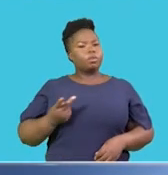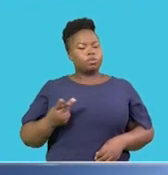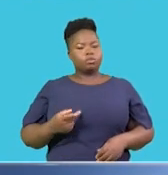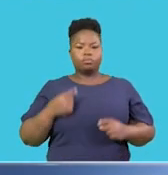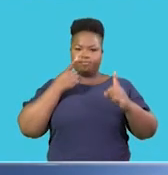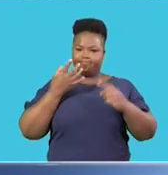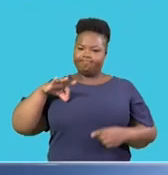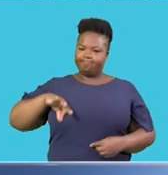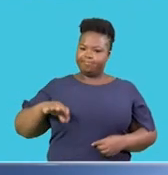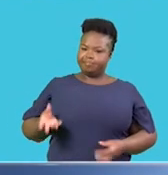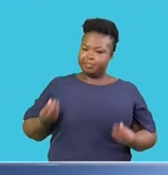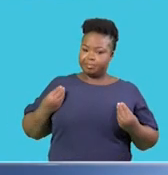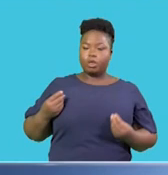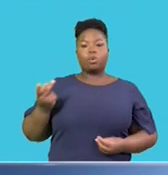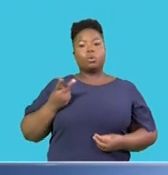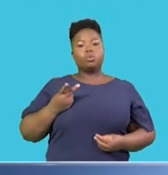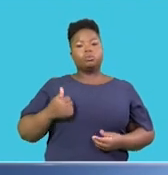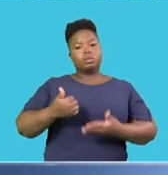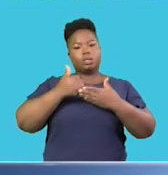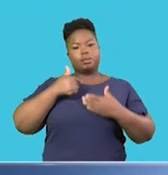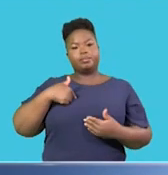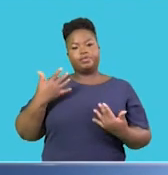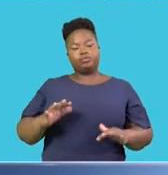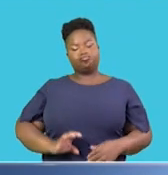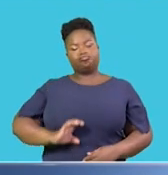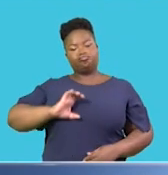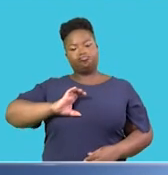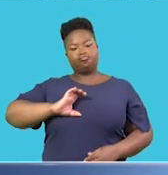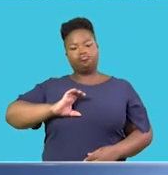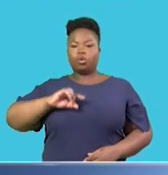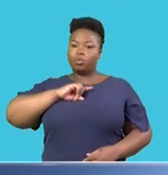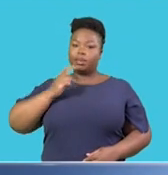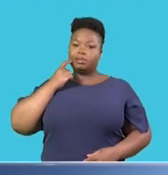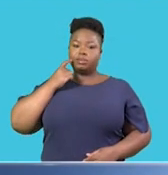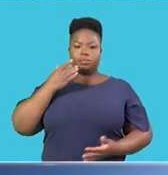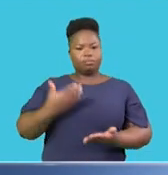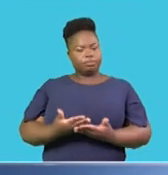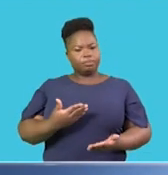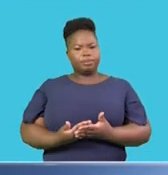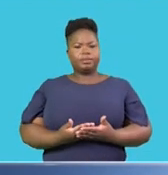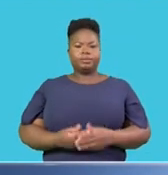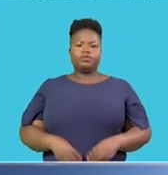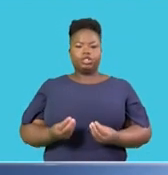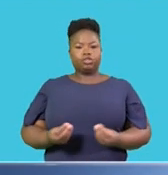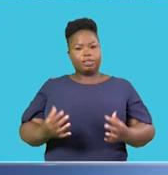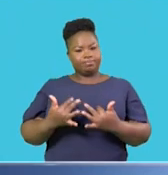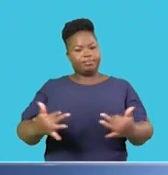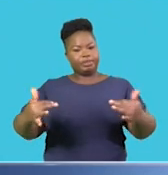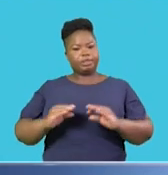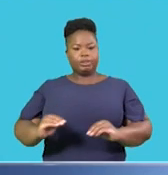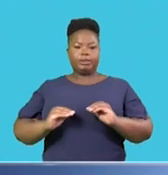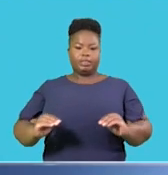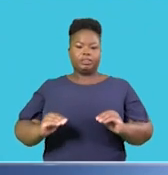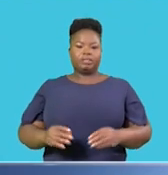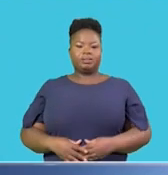kwaba ne-income engiyitholayo, and also ingisizile in terms of confidence being able ukuthi ngime phambi kwabantwana besikolo